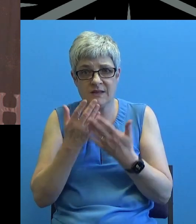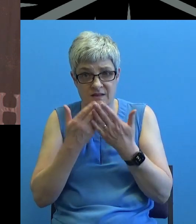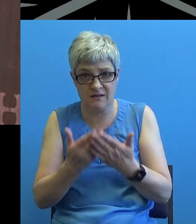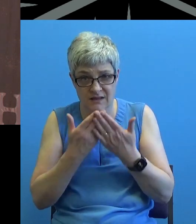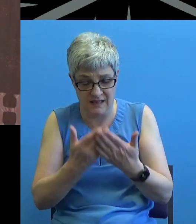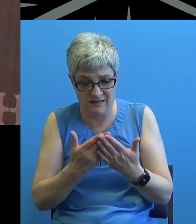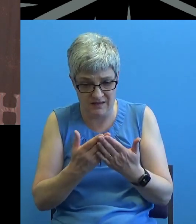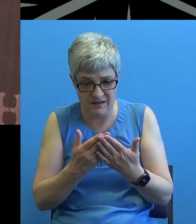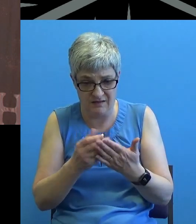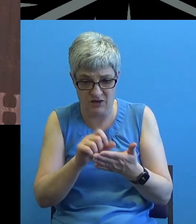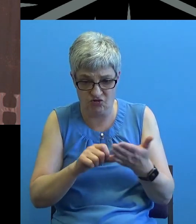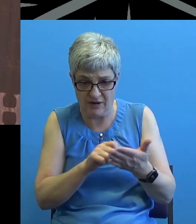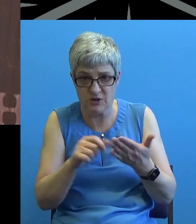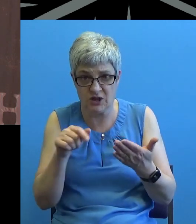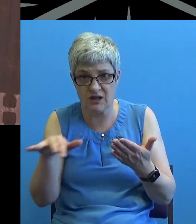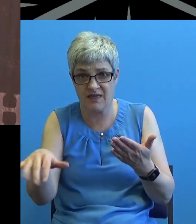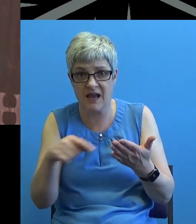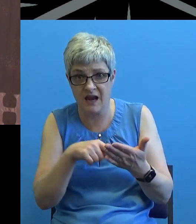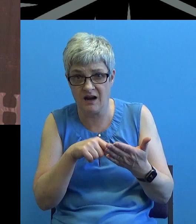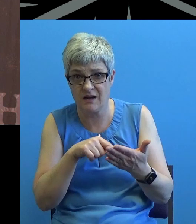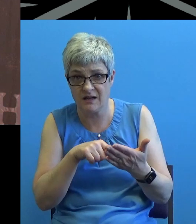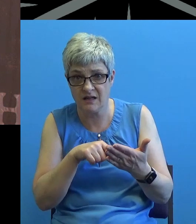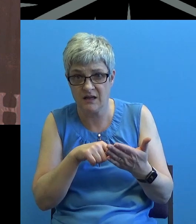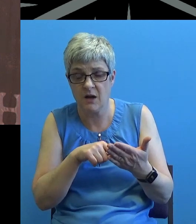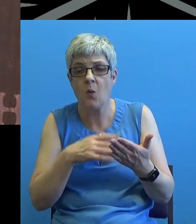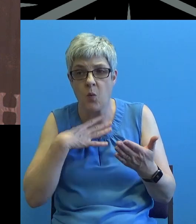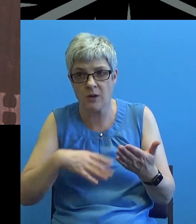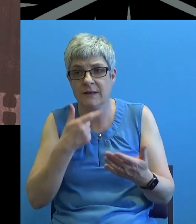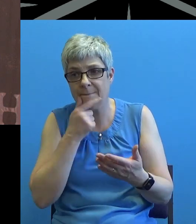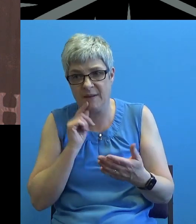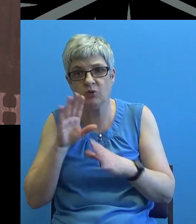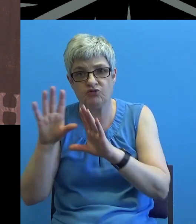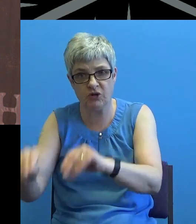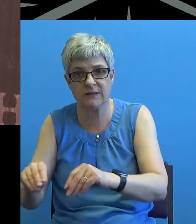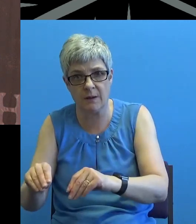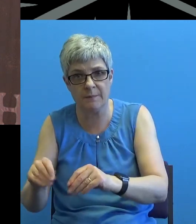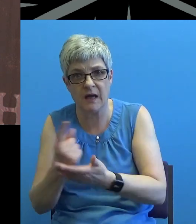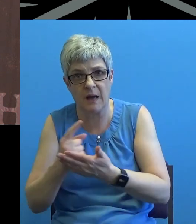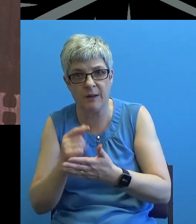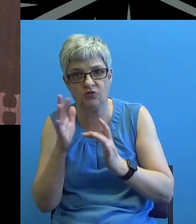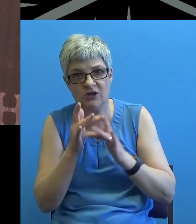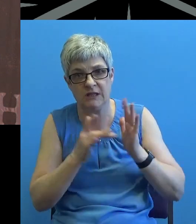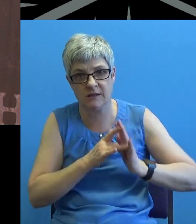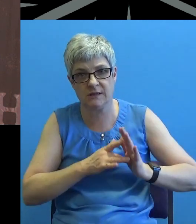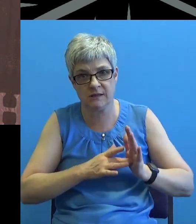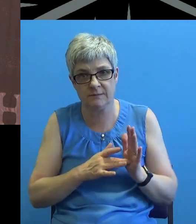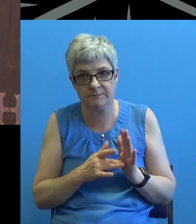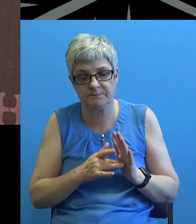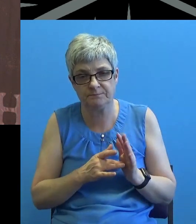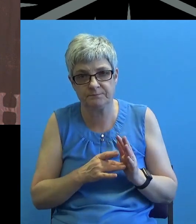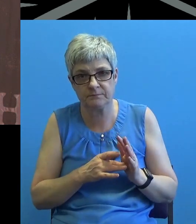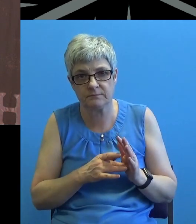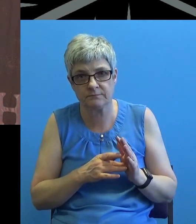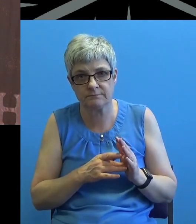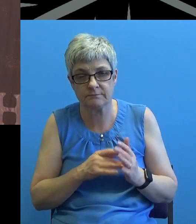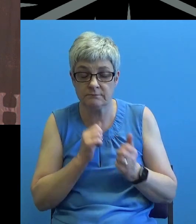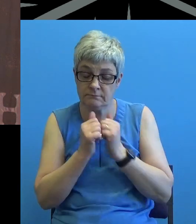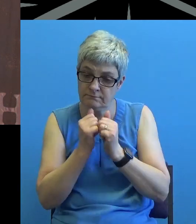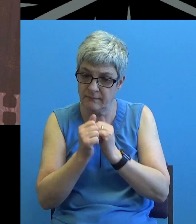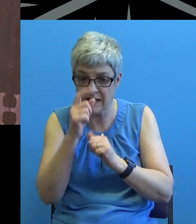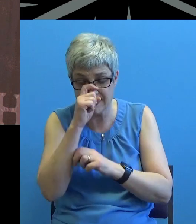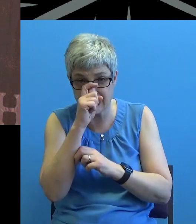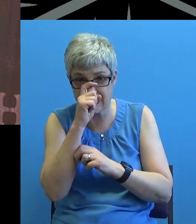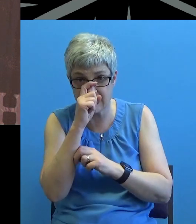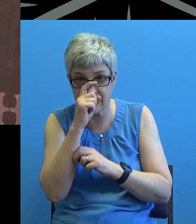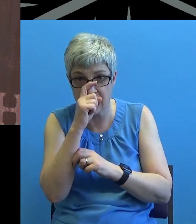the Scriptures that wanted people to shut up about who Jesus was. Brothers and sisters,